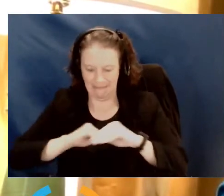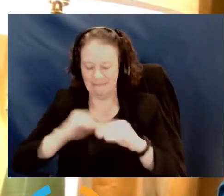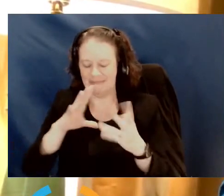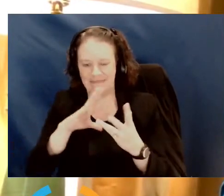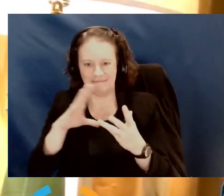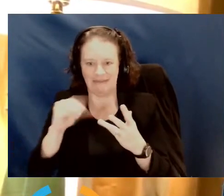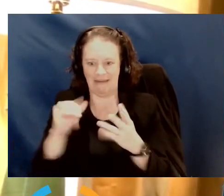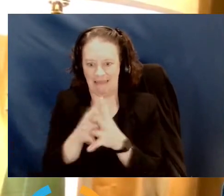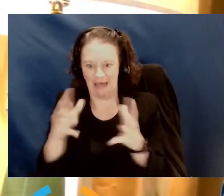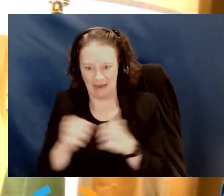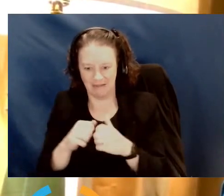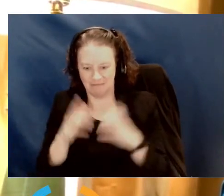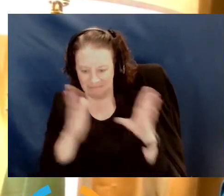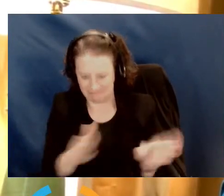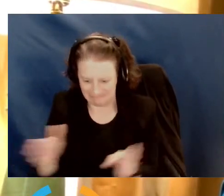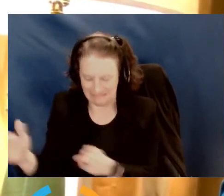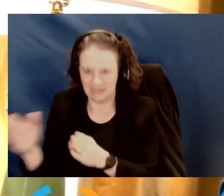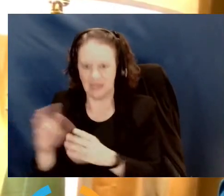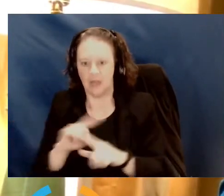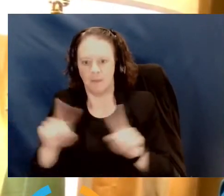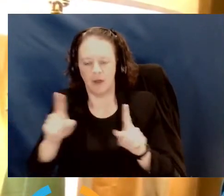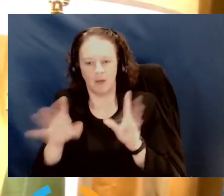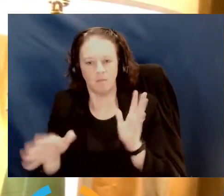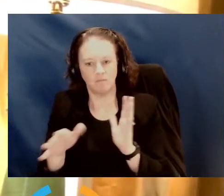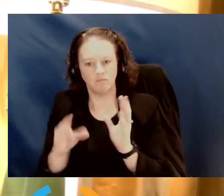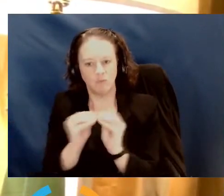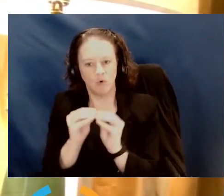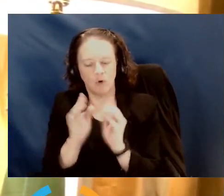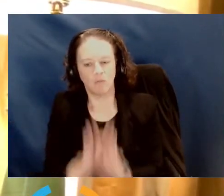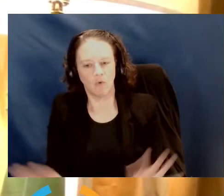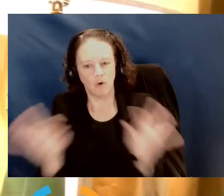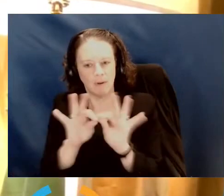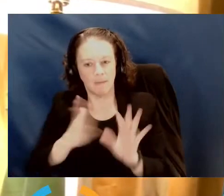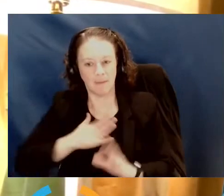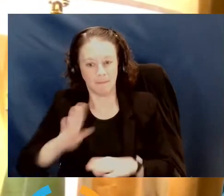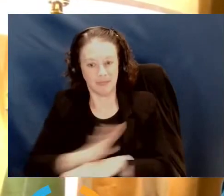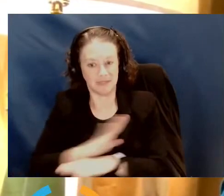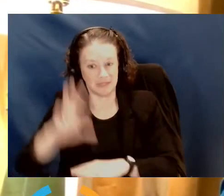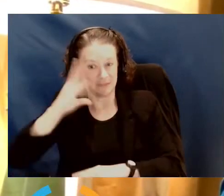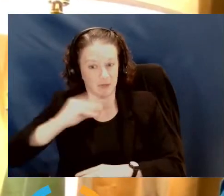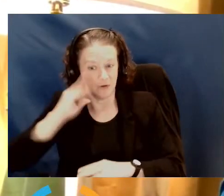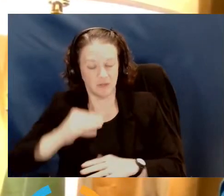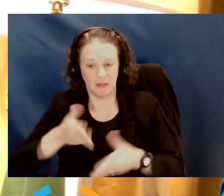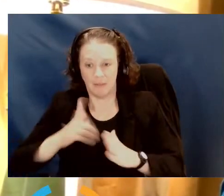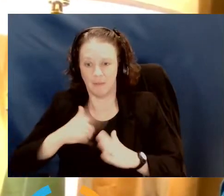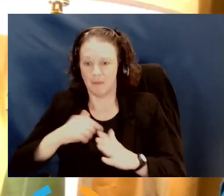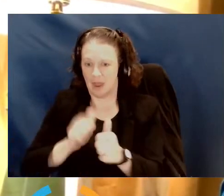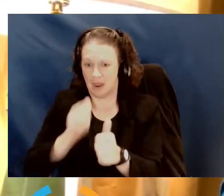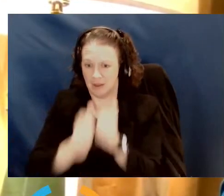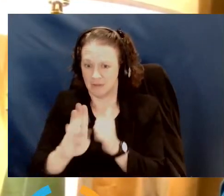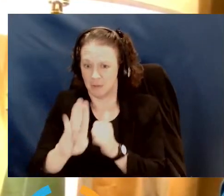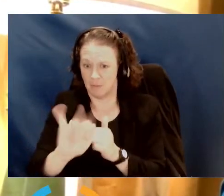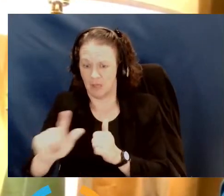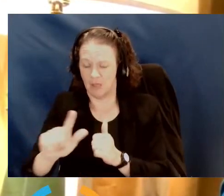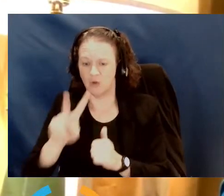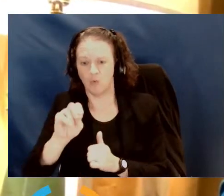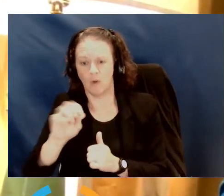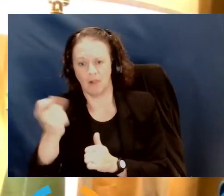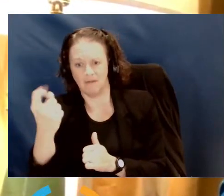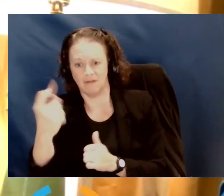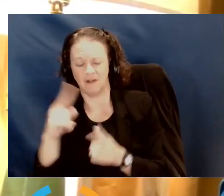more importantly, my business experience also led me to pass a bill in 2011, which eventually created the Small Business